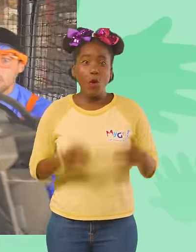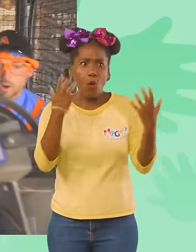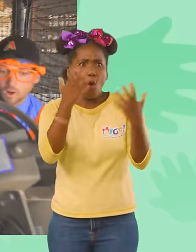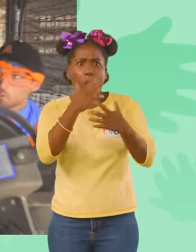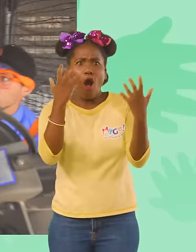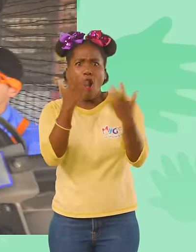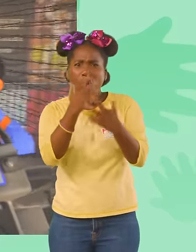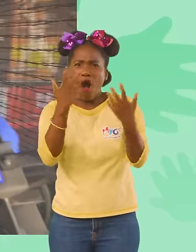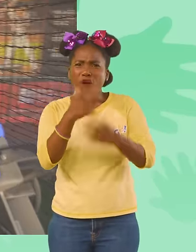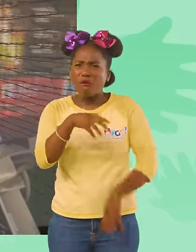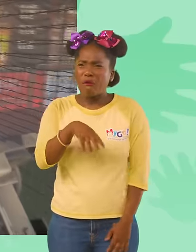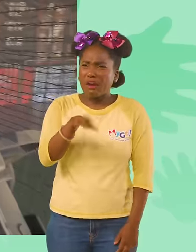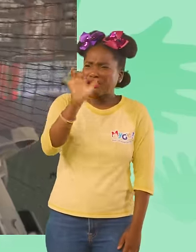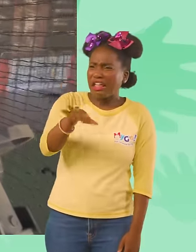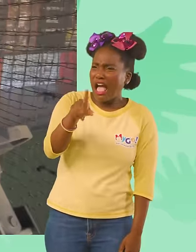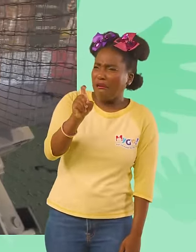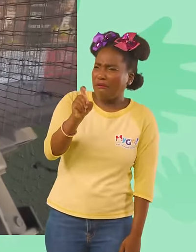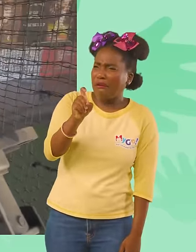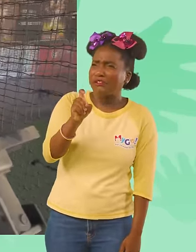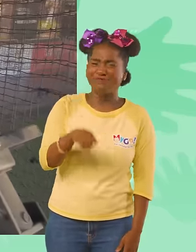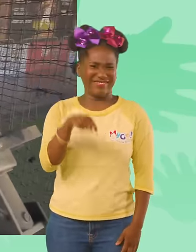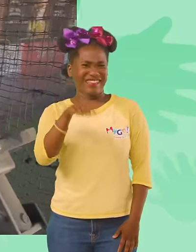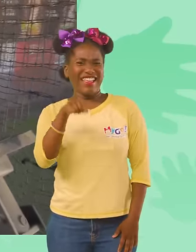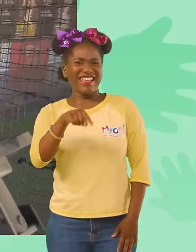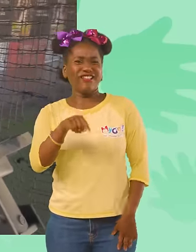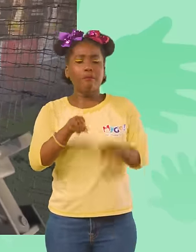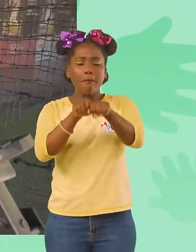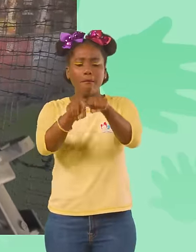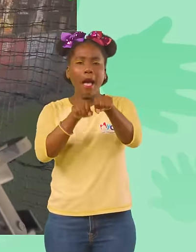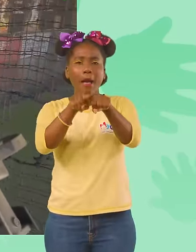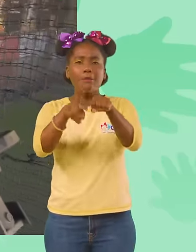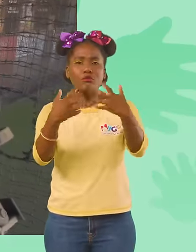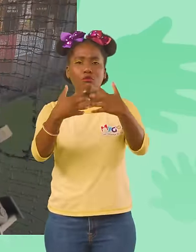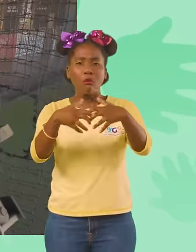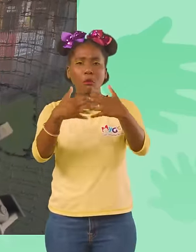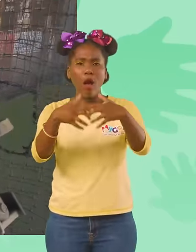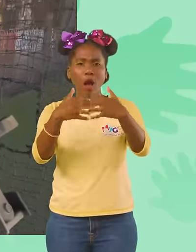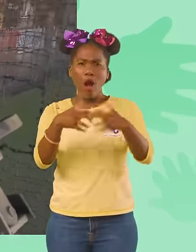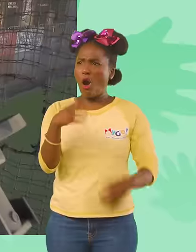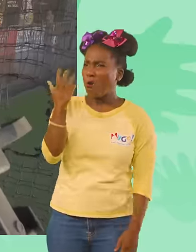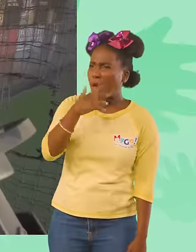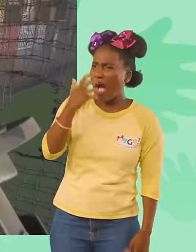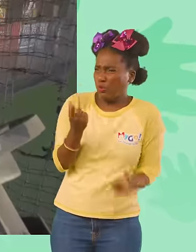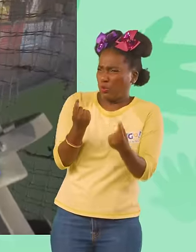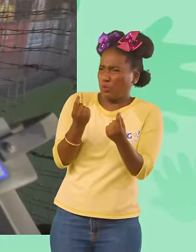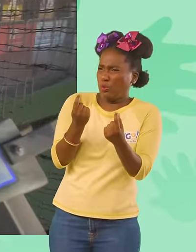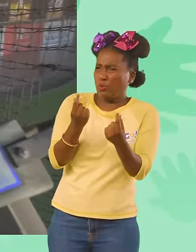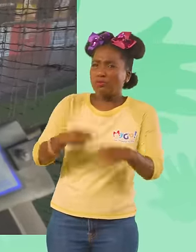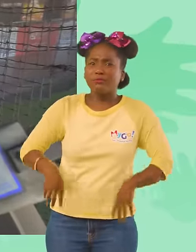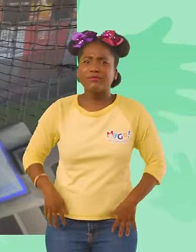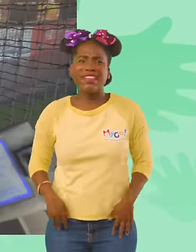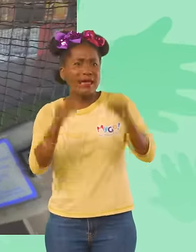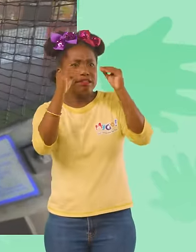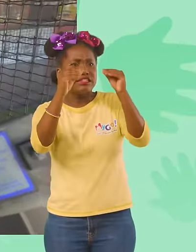Whoa, what is this thing? Hey, Blippi, this is the pitching machine. Ooh, the pitching machine? What does it do? It